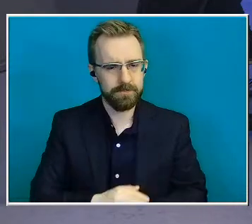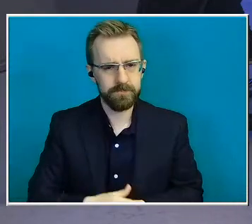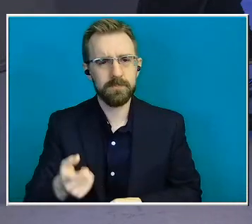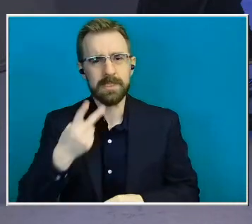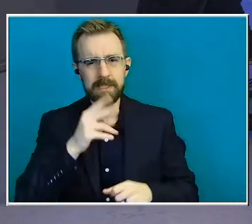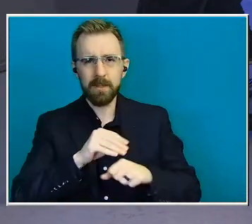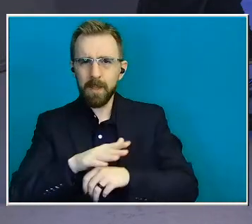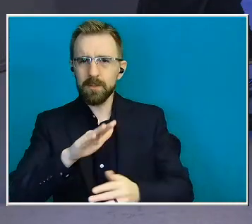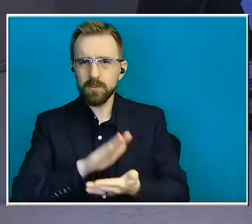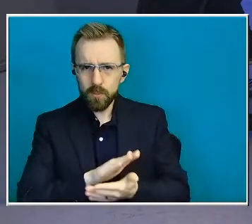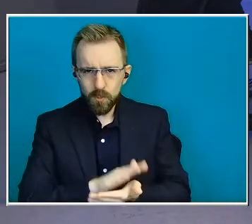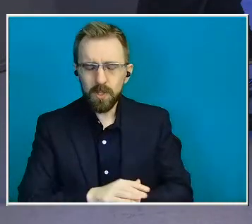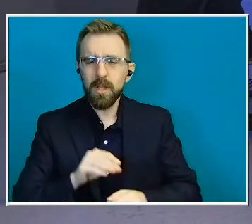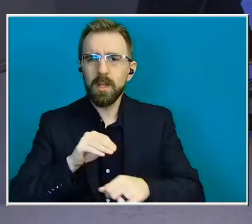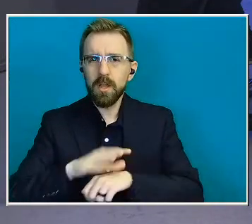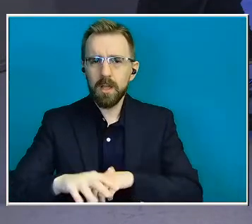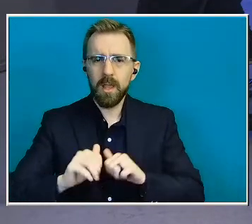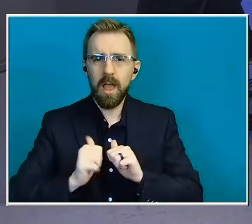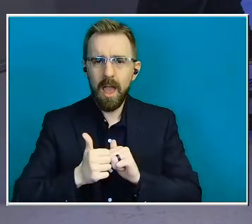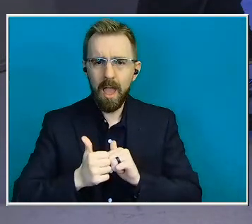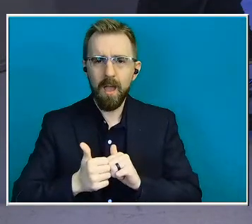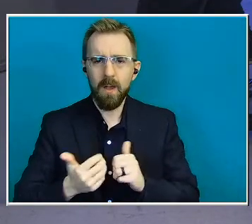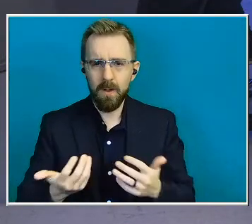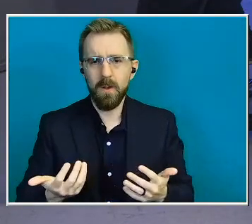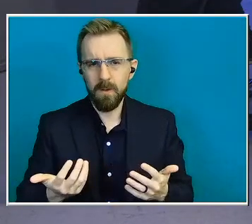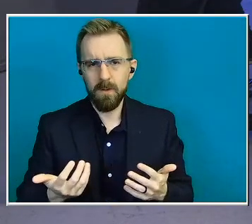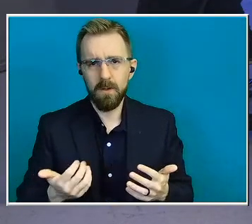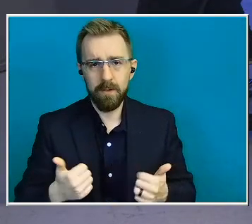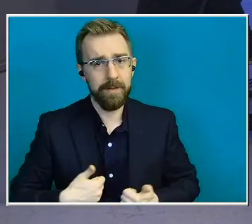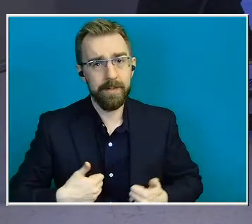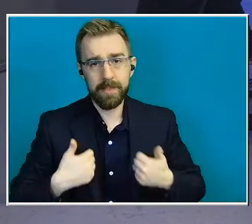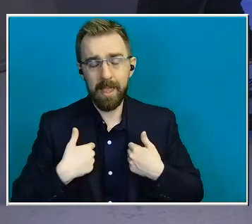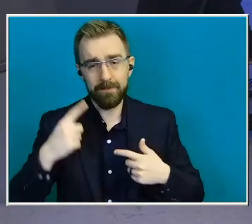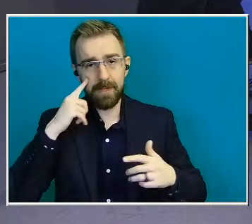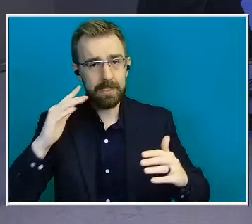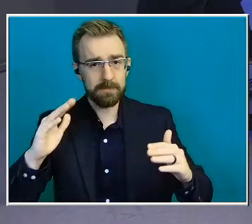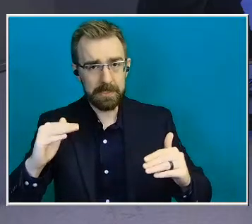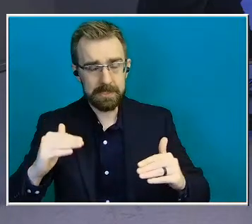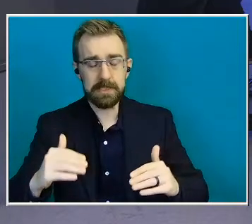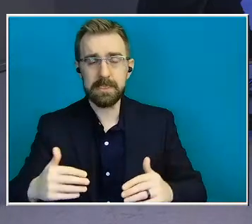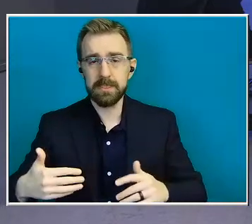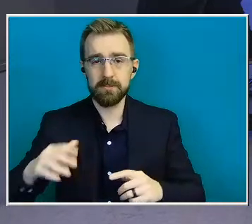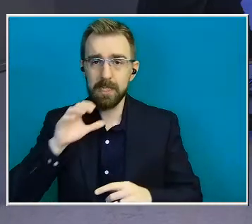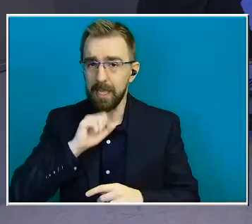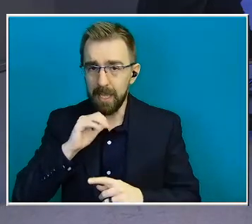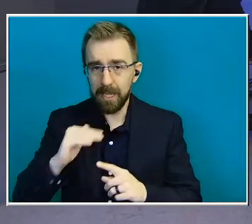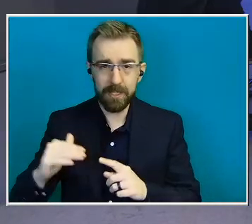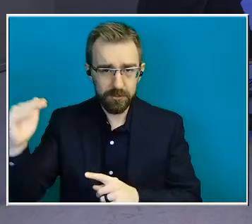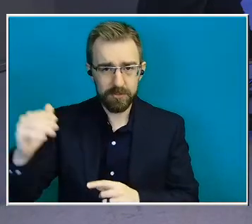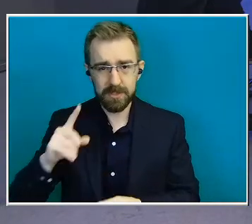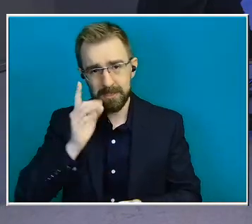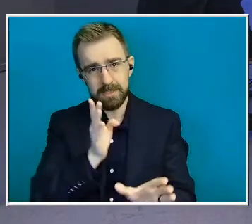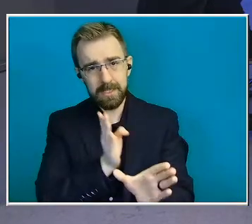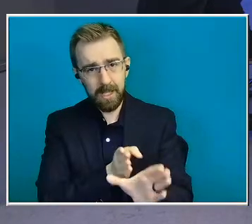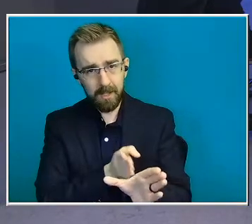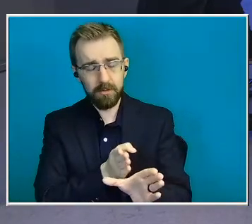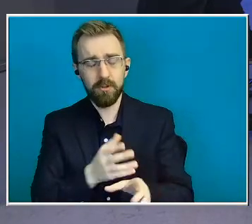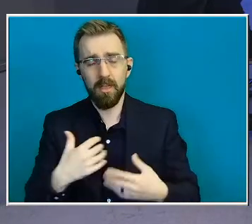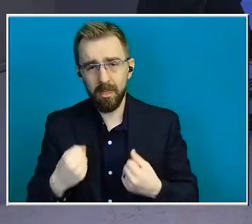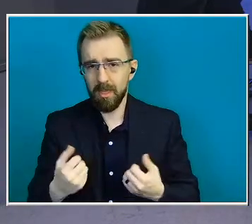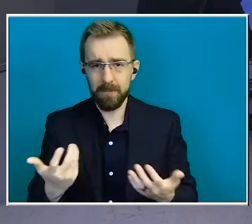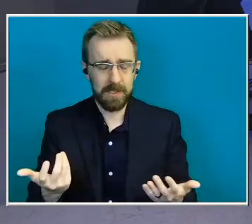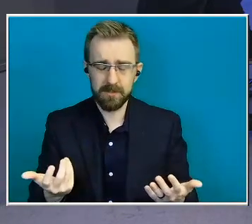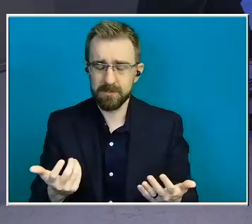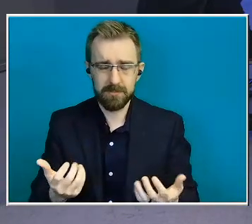impact how well you can eat. It impacts life expectancy. It impacts psychiatric and psychological health. I mean, so many things